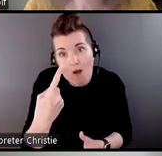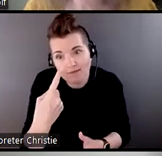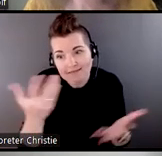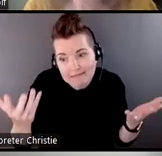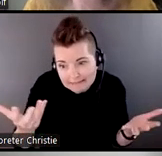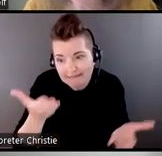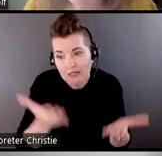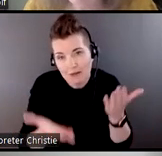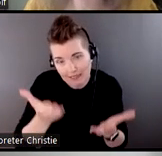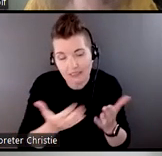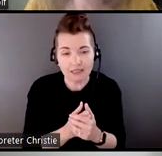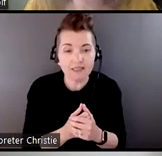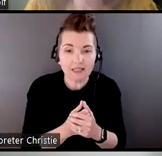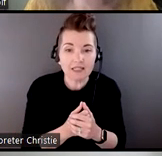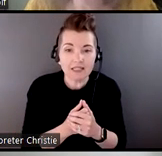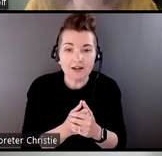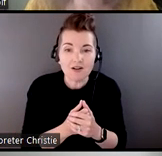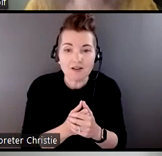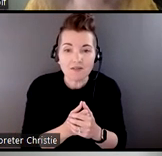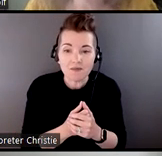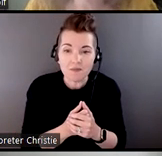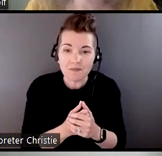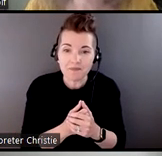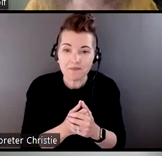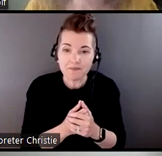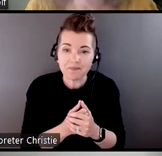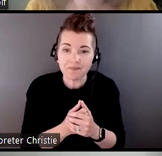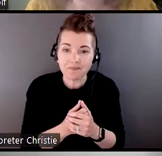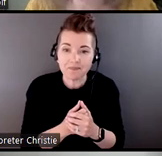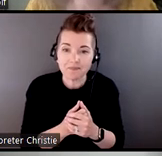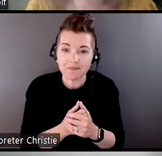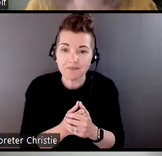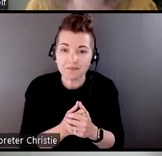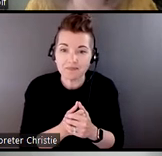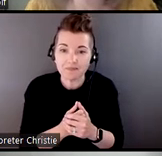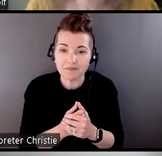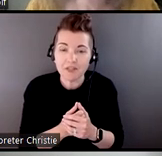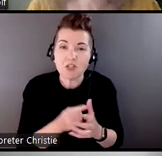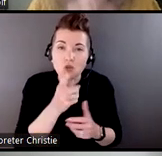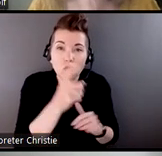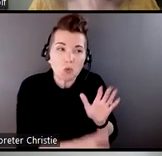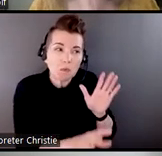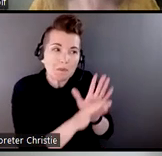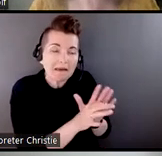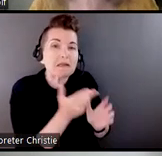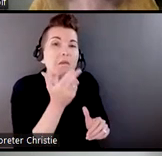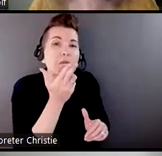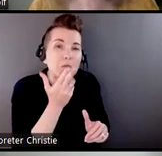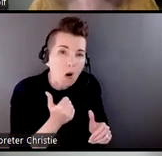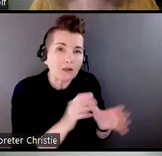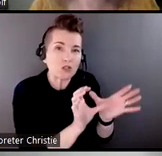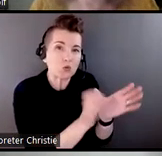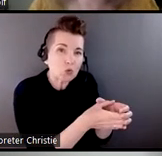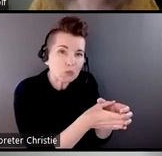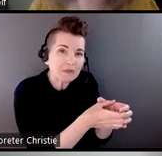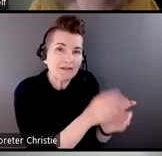really want to break your target audience down into the smallest possible group and ask yourself